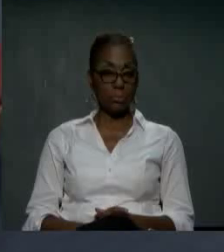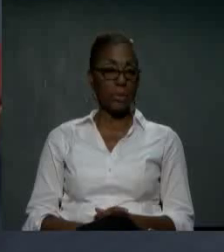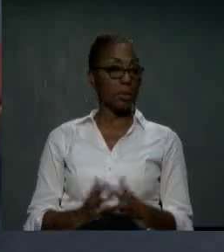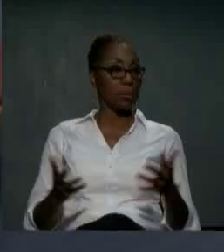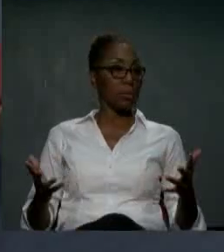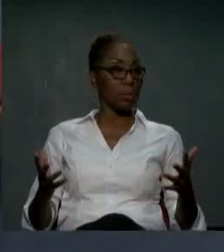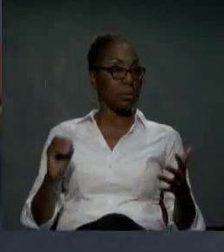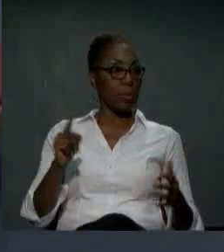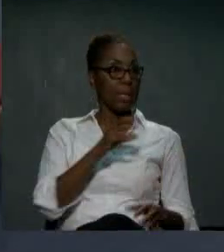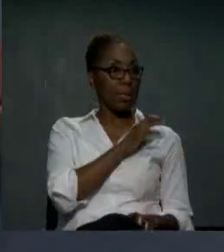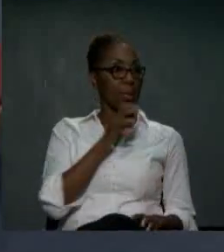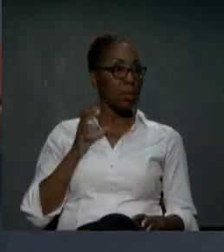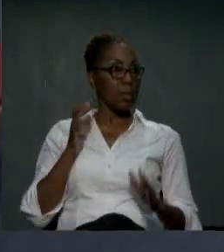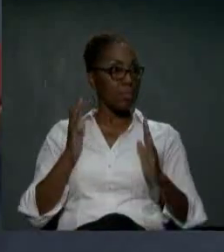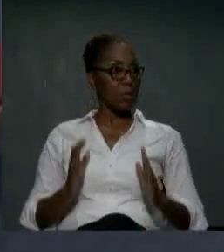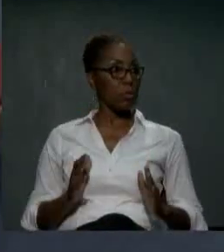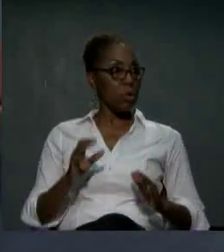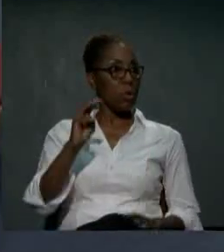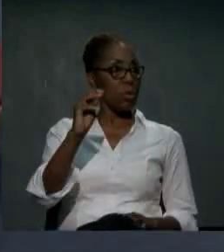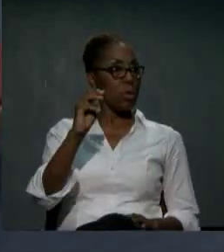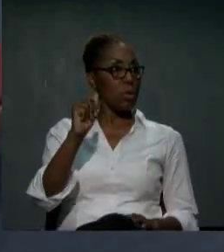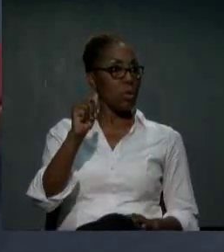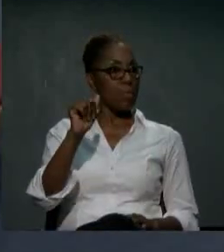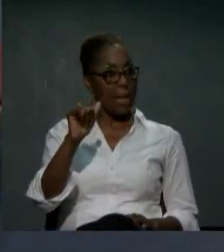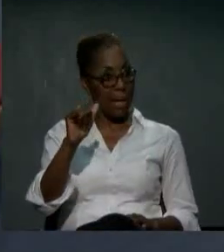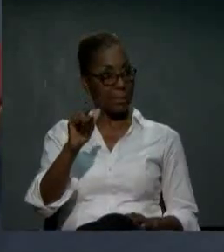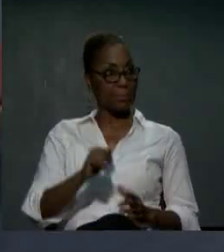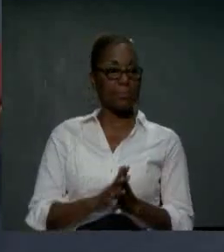Oh, Commissioner May.